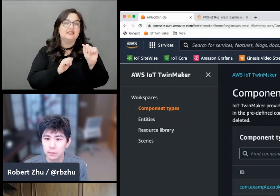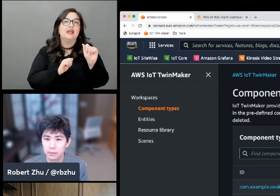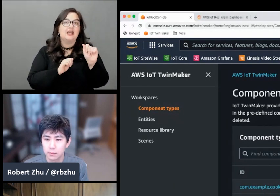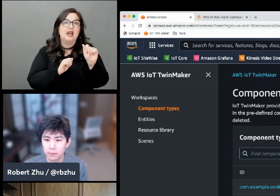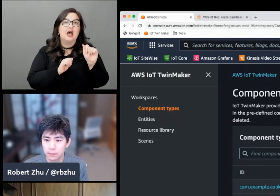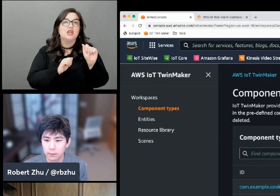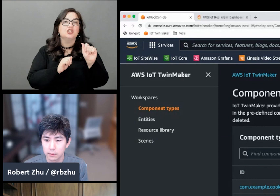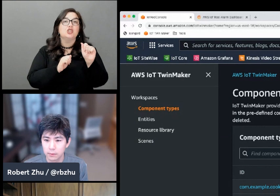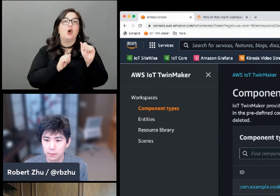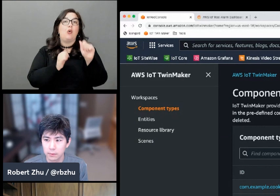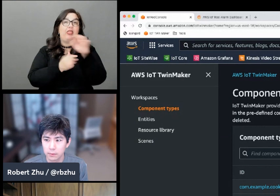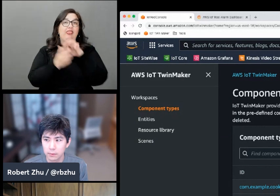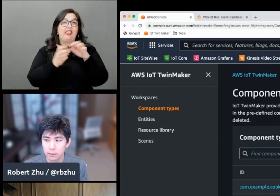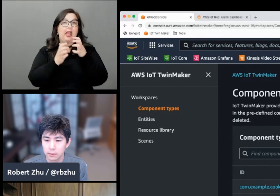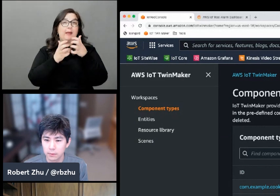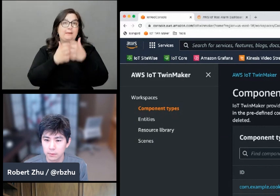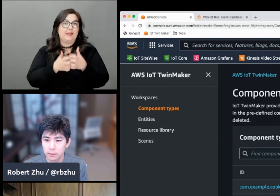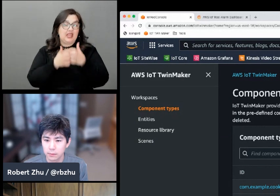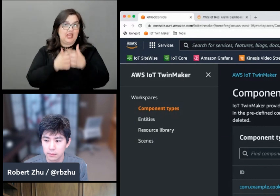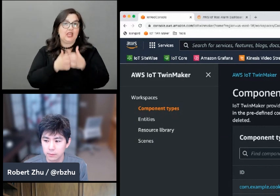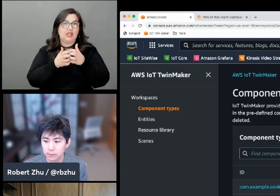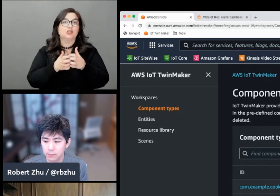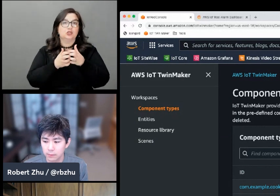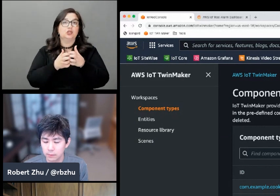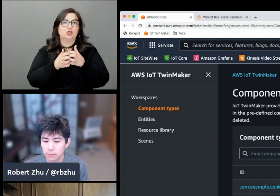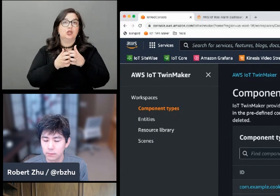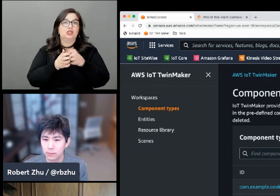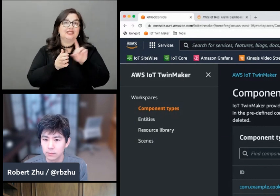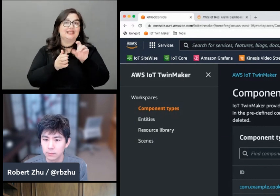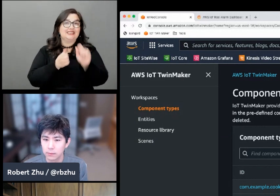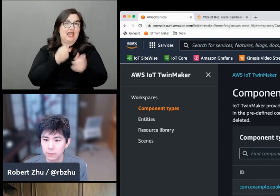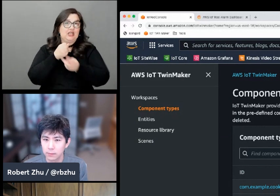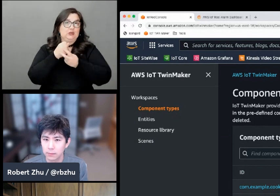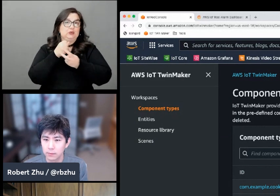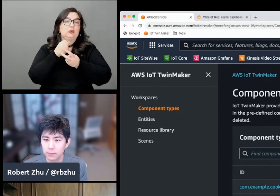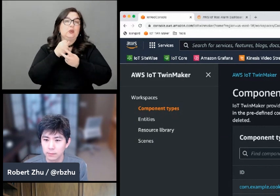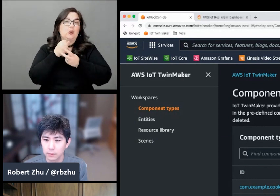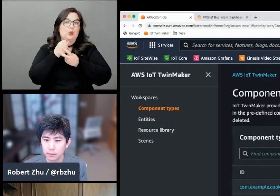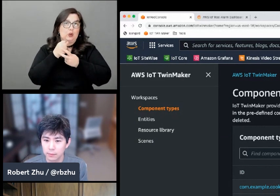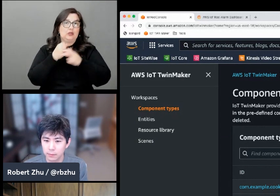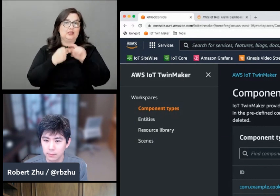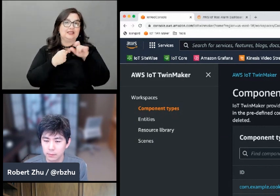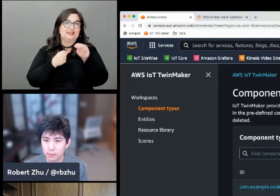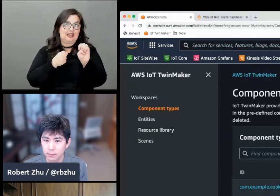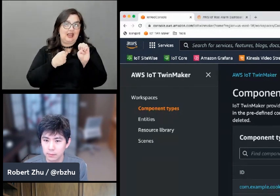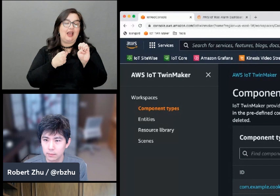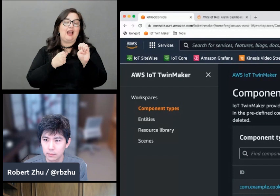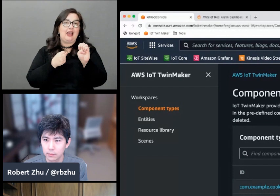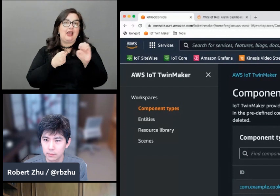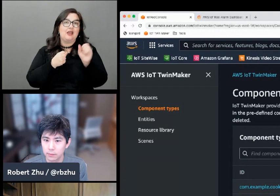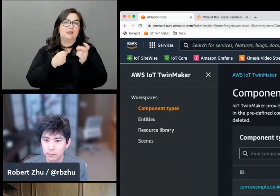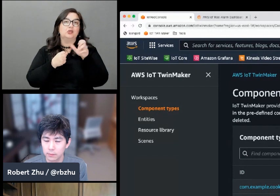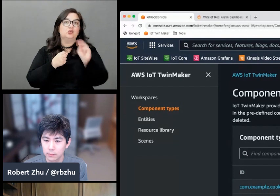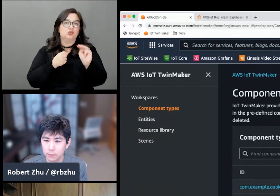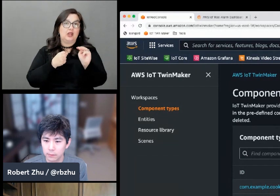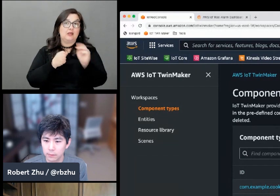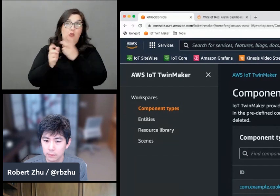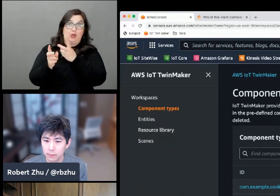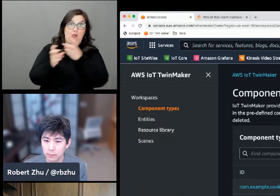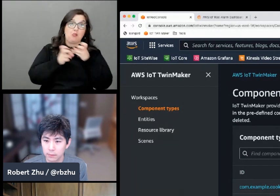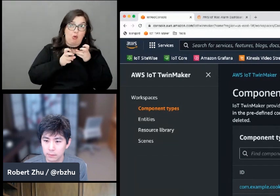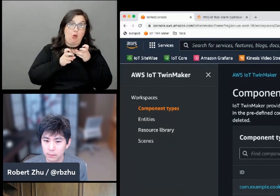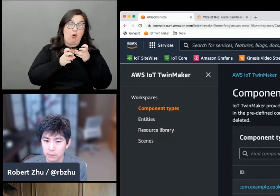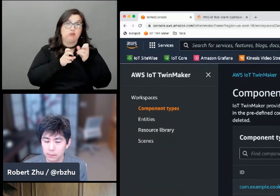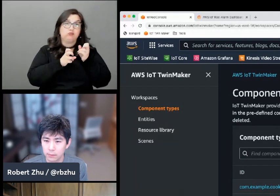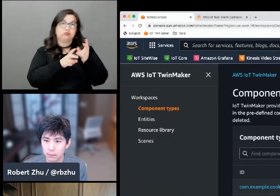data stored into TimeStream. And then there's a Lambda that we can call to go pull all that data and stream it back. And we have an opinionated